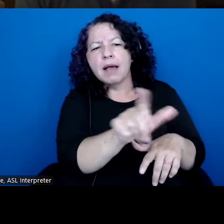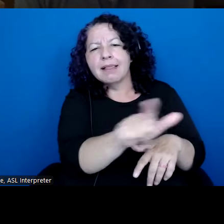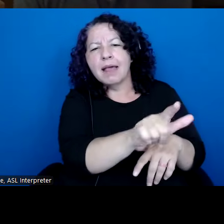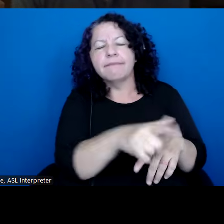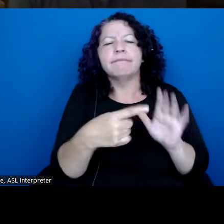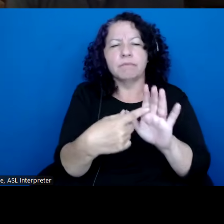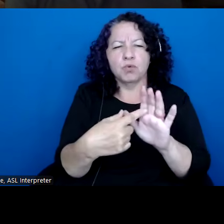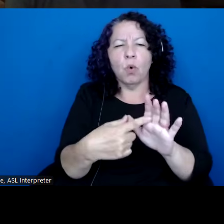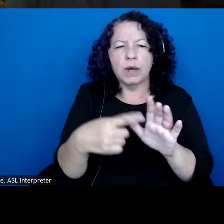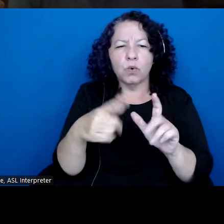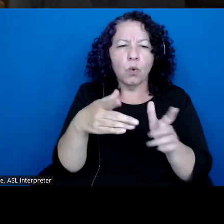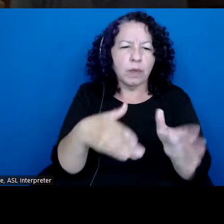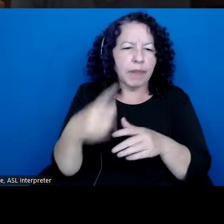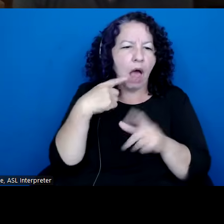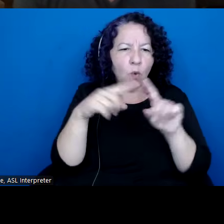of.